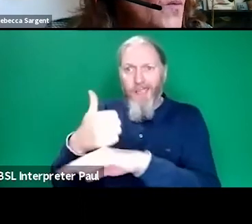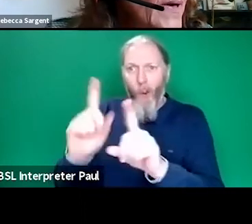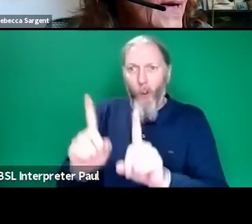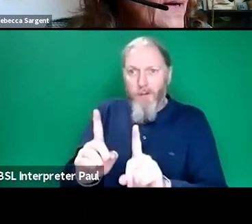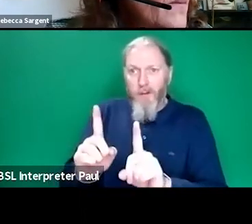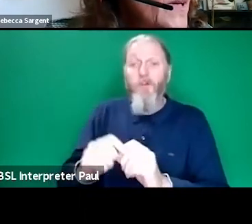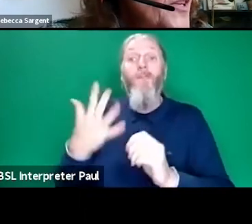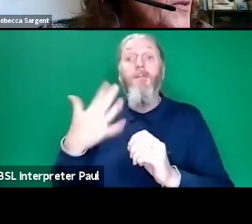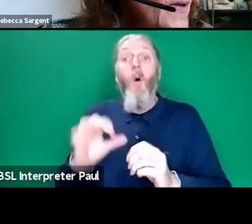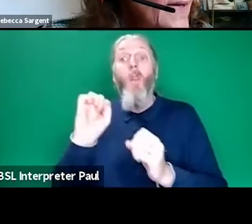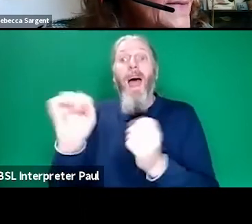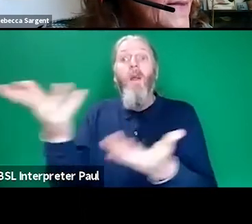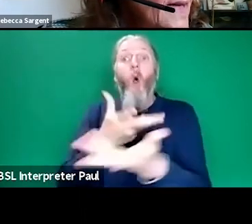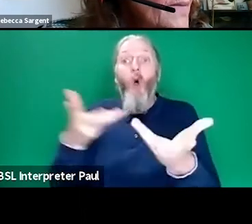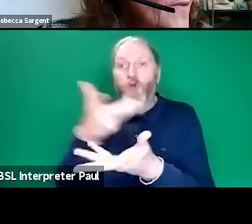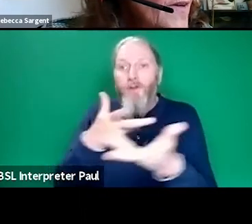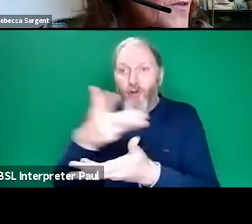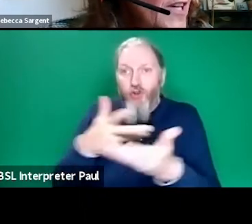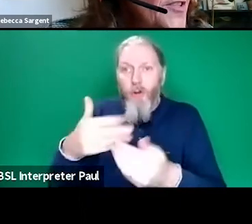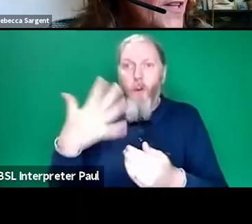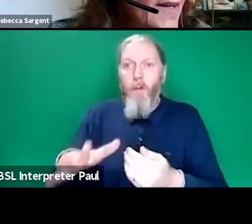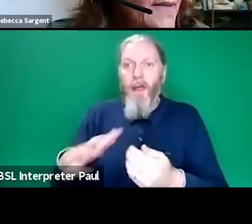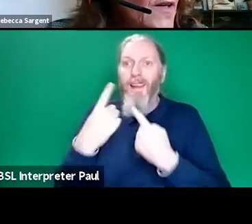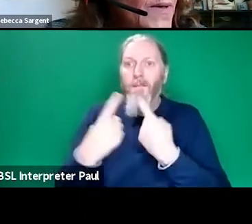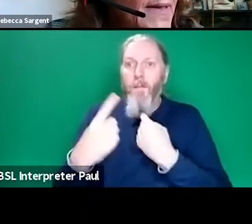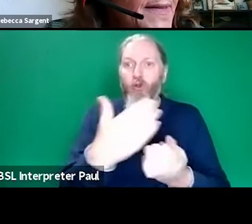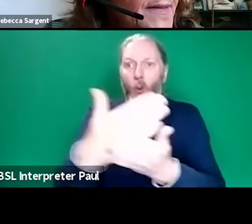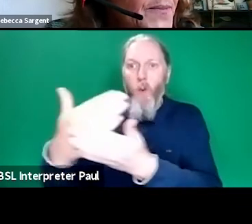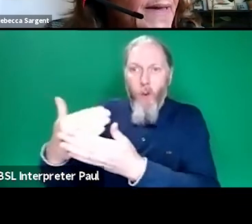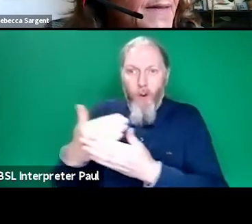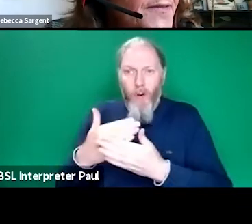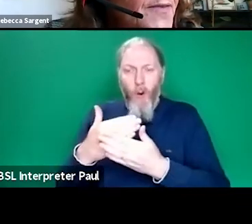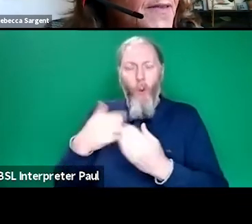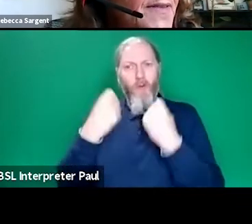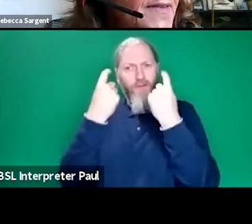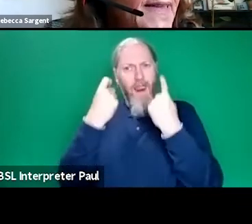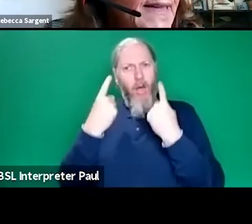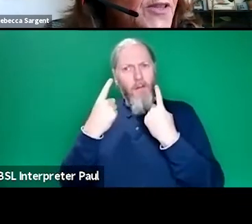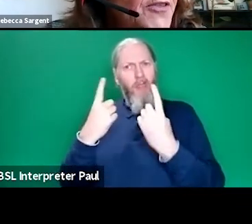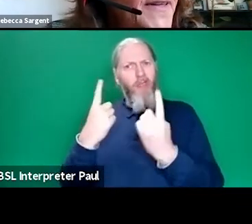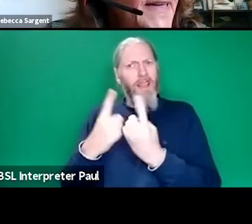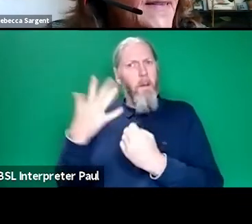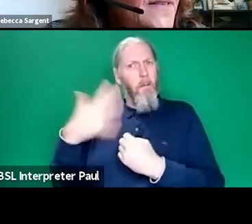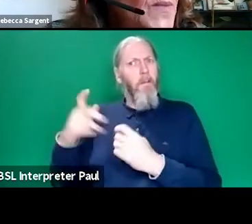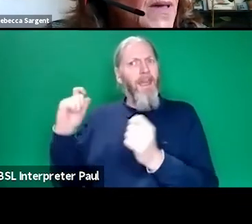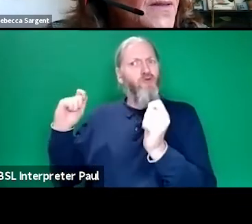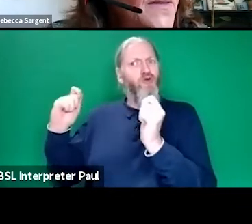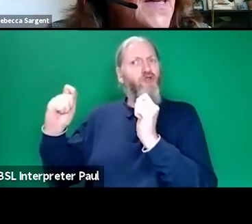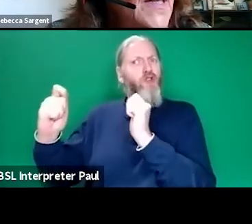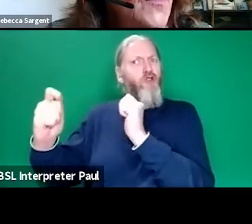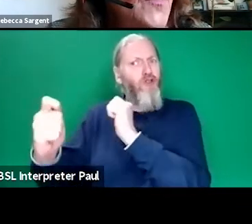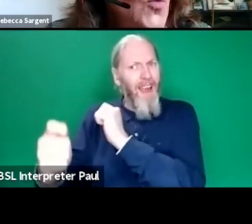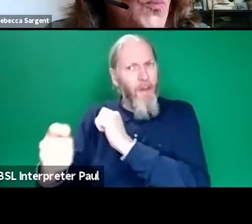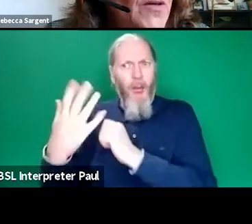From that, we knew that things were changing and that we needed to meet a different need. There was a growing need and